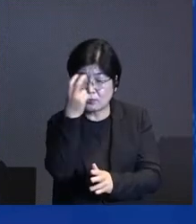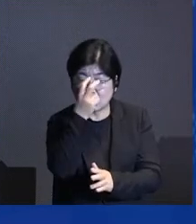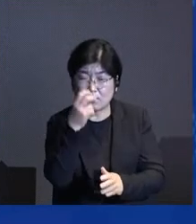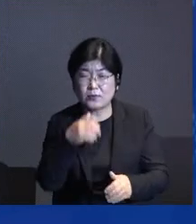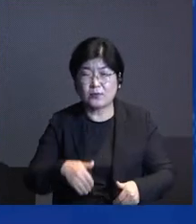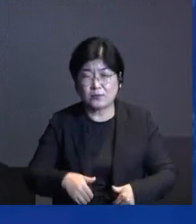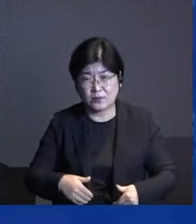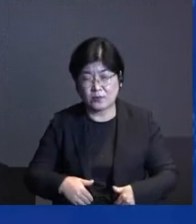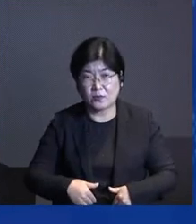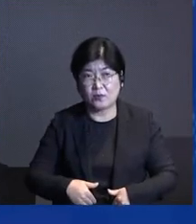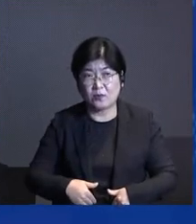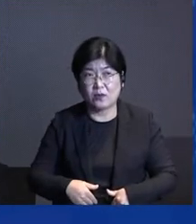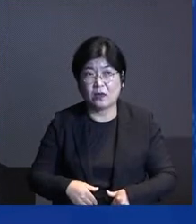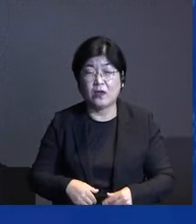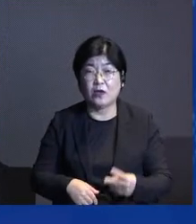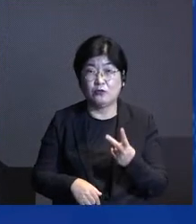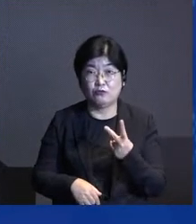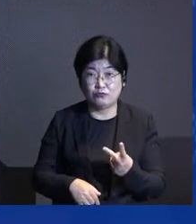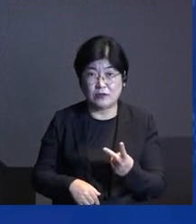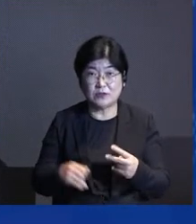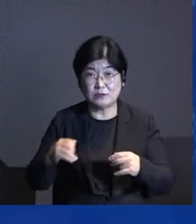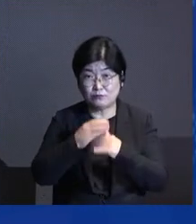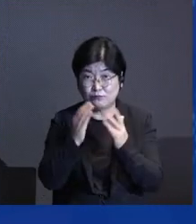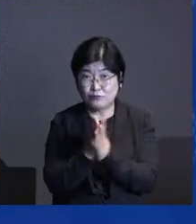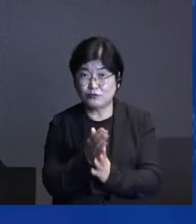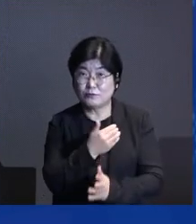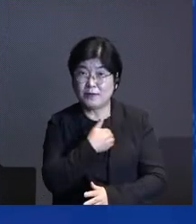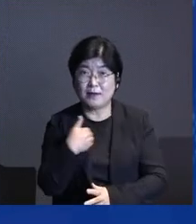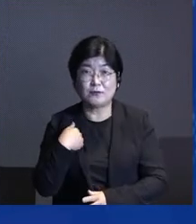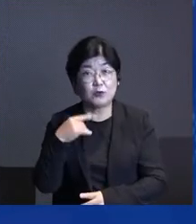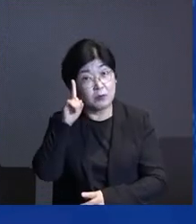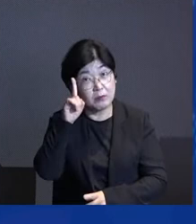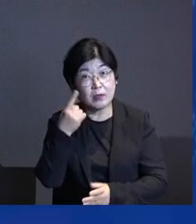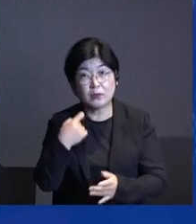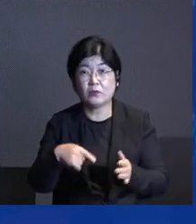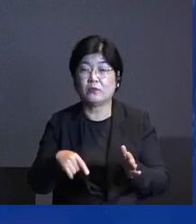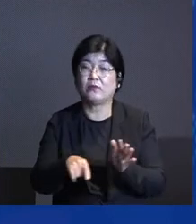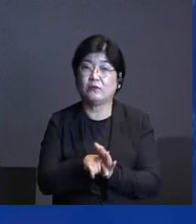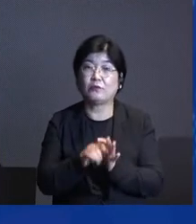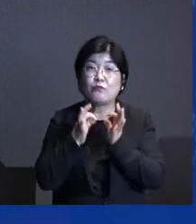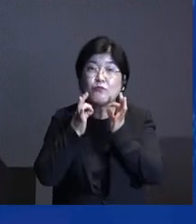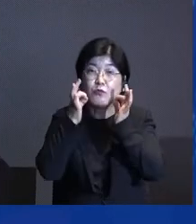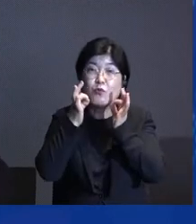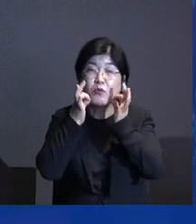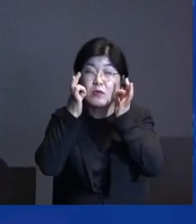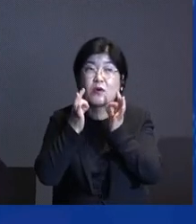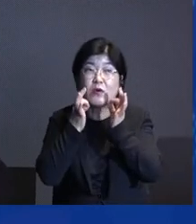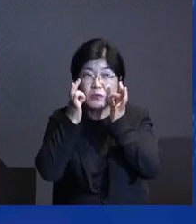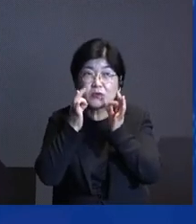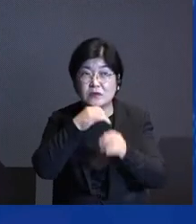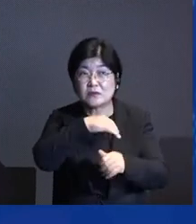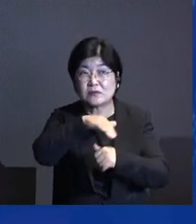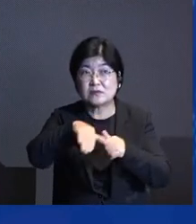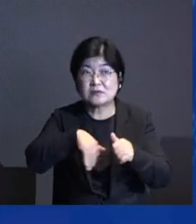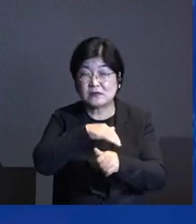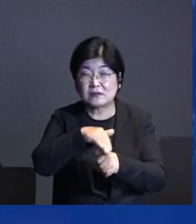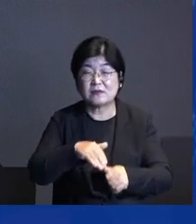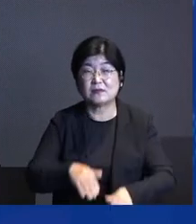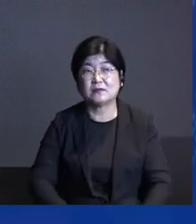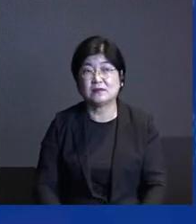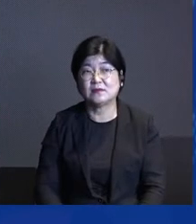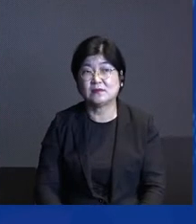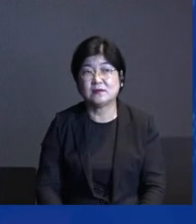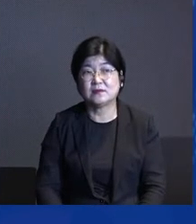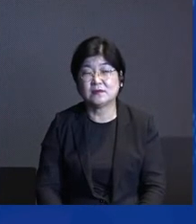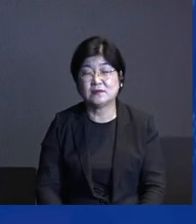both of this diverse group of older people who are both needs in terms of long-term care and